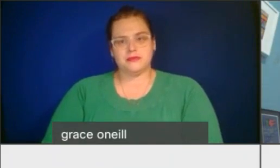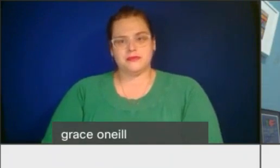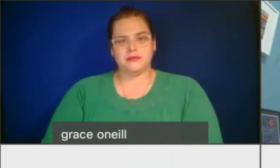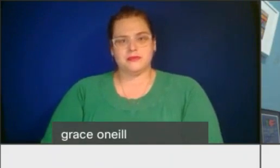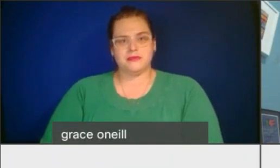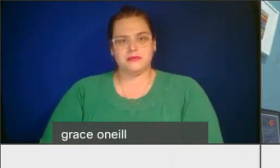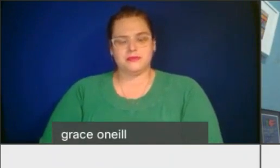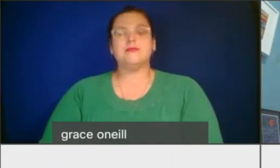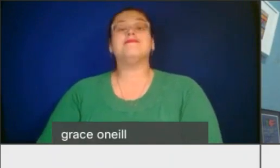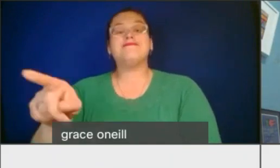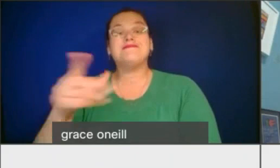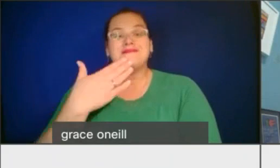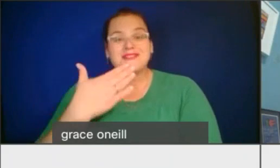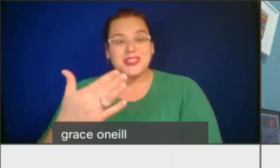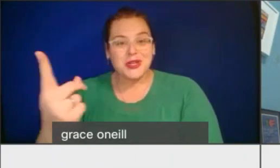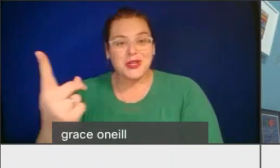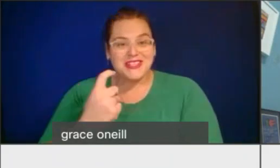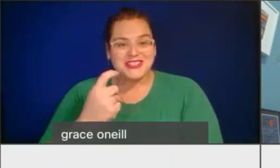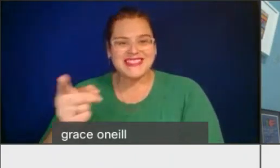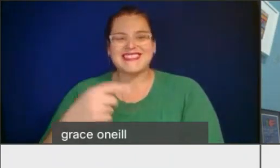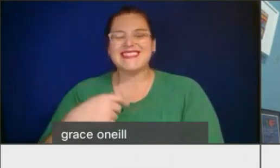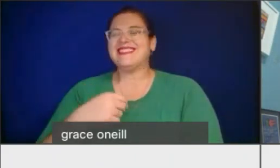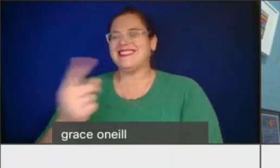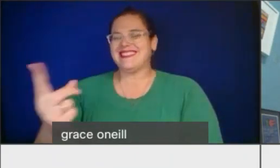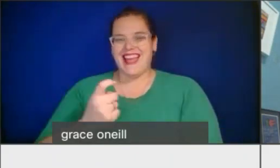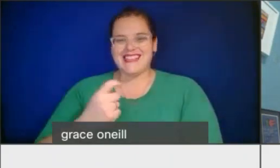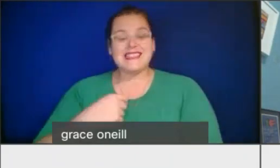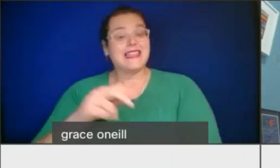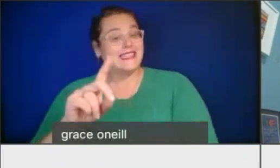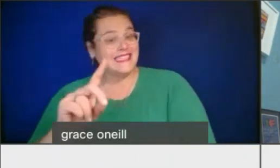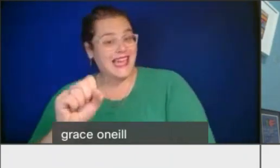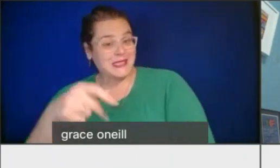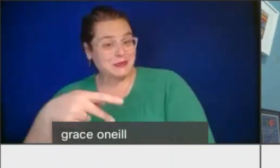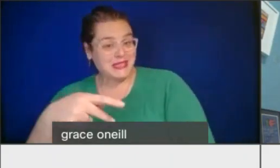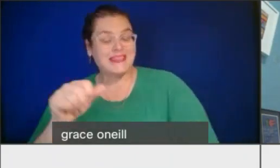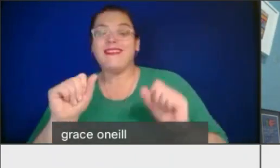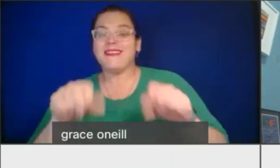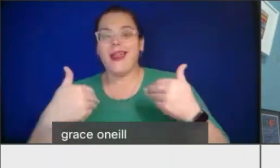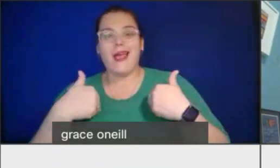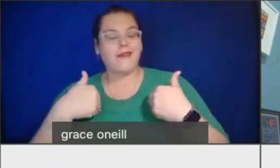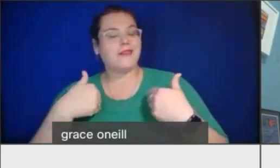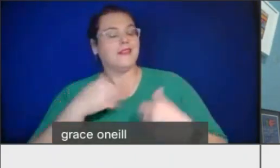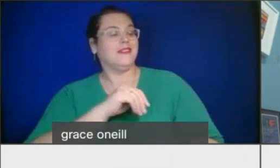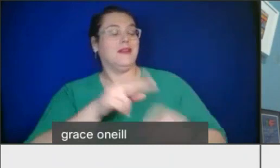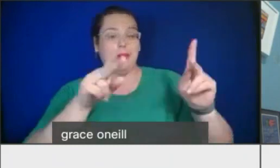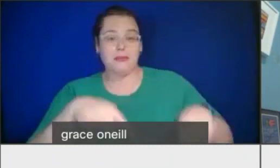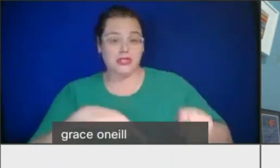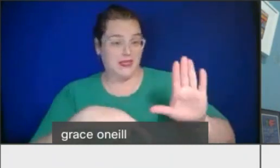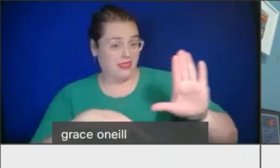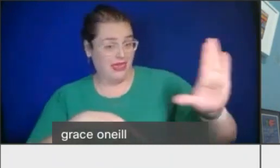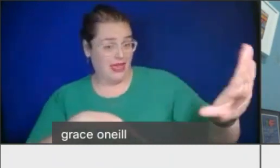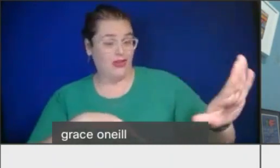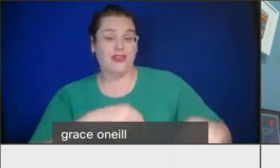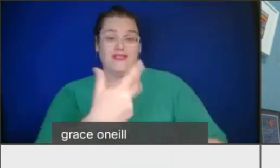Such a good question. Can a DSP have a picture of a person's vaccination card in